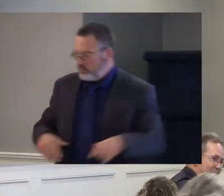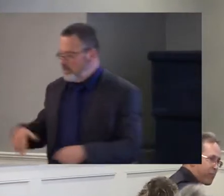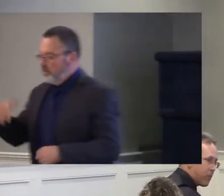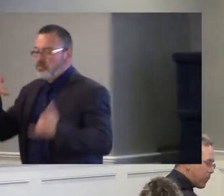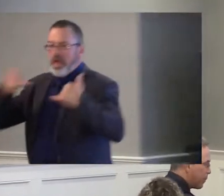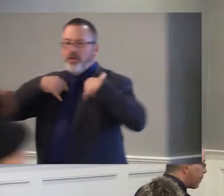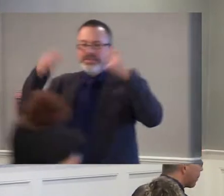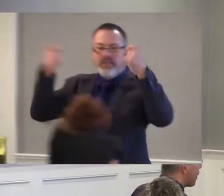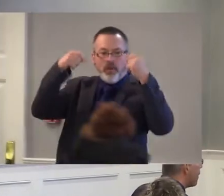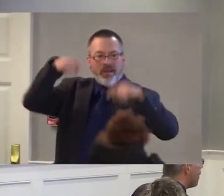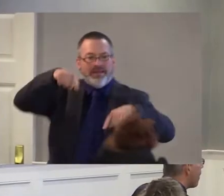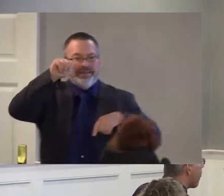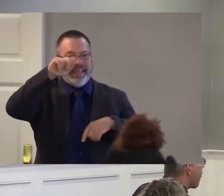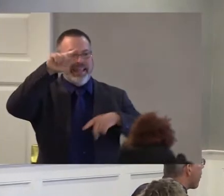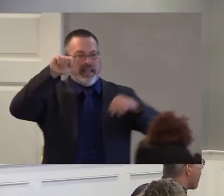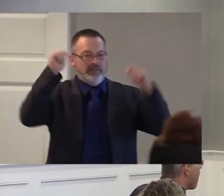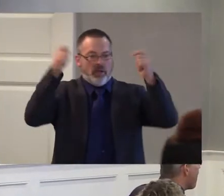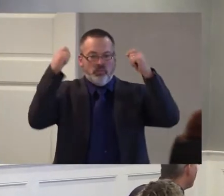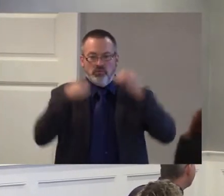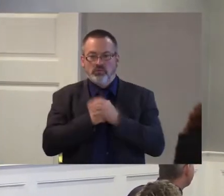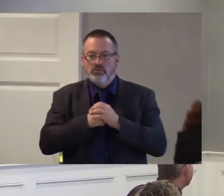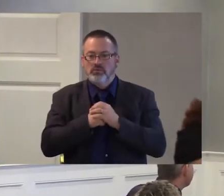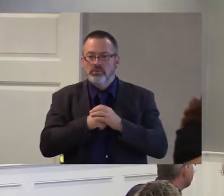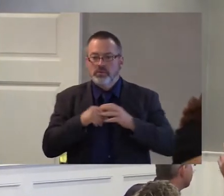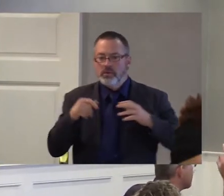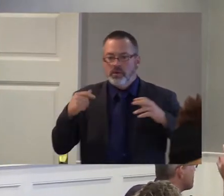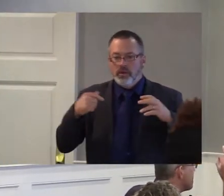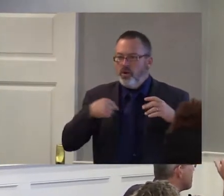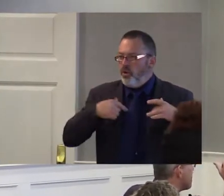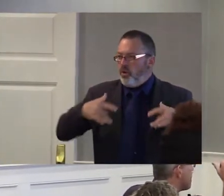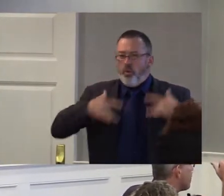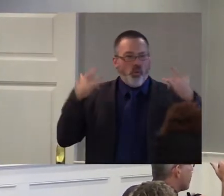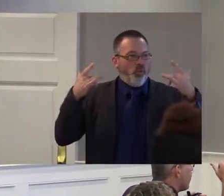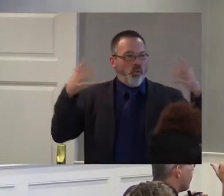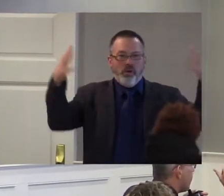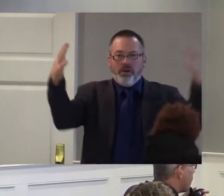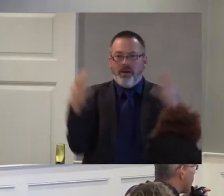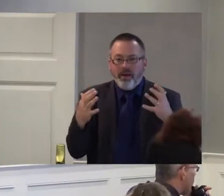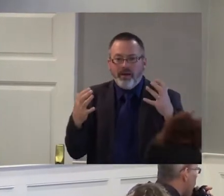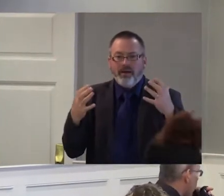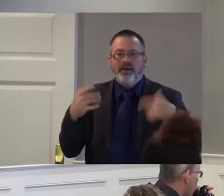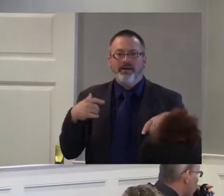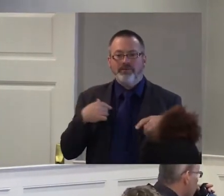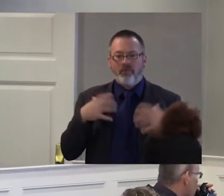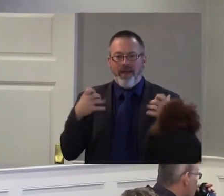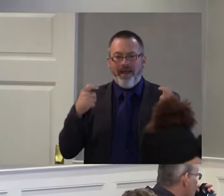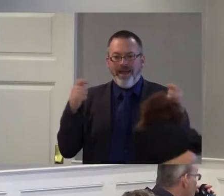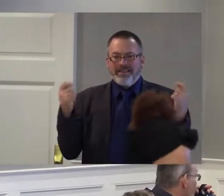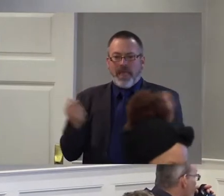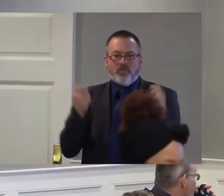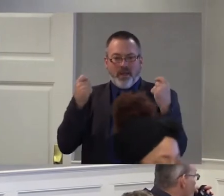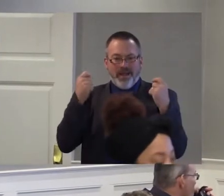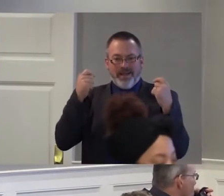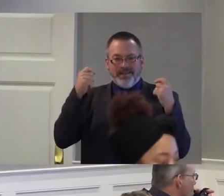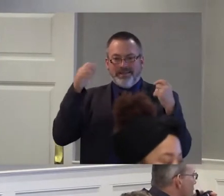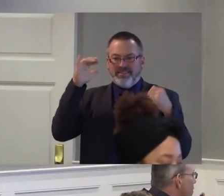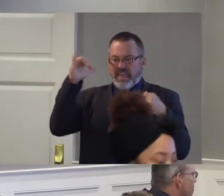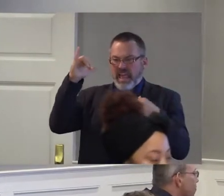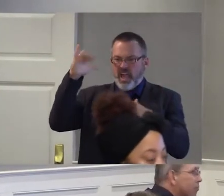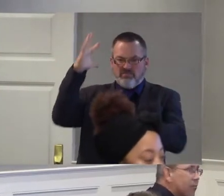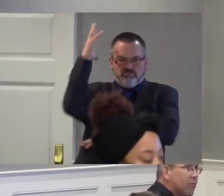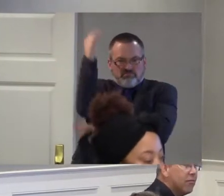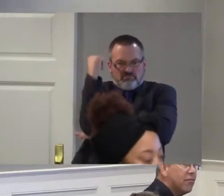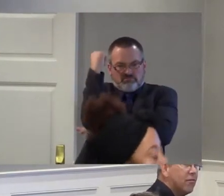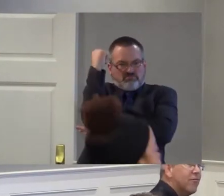so honored to be with you today as we take a moment to celebrate the landmark law that gave a promise of